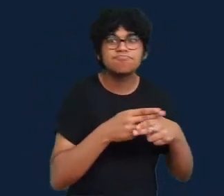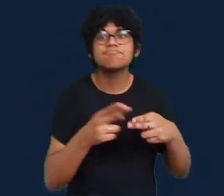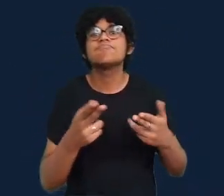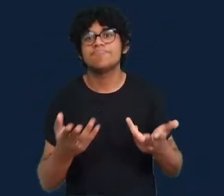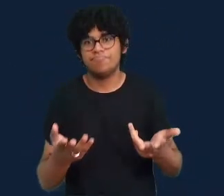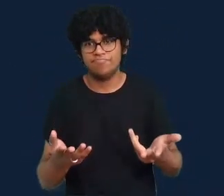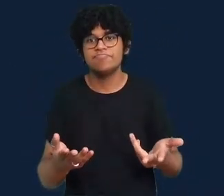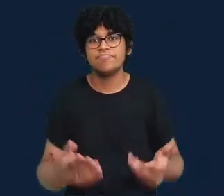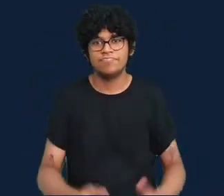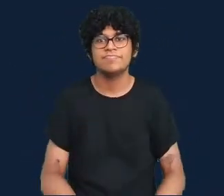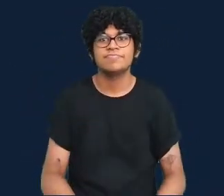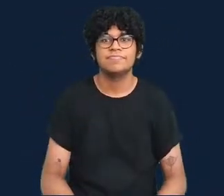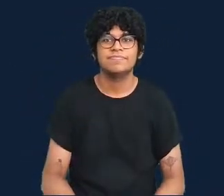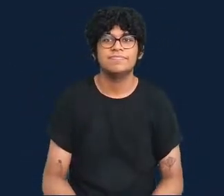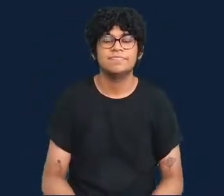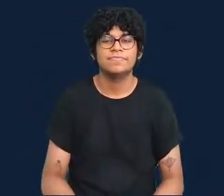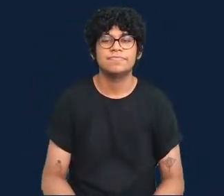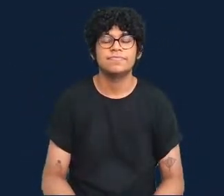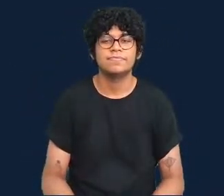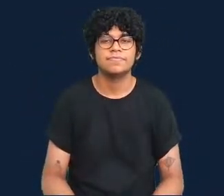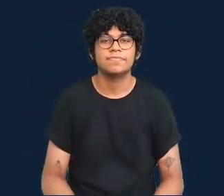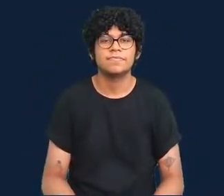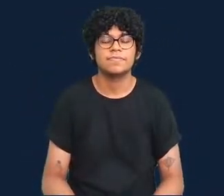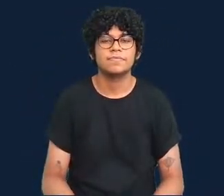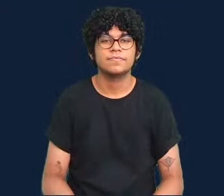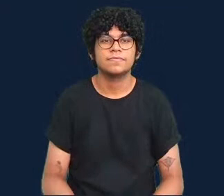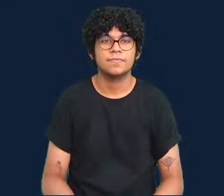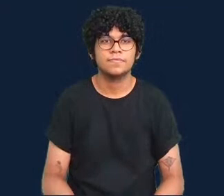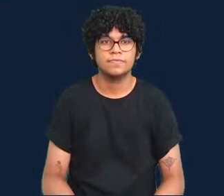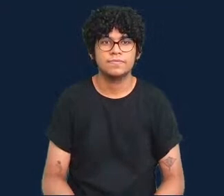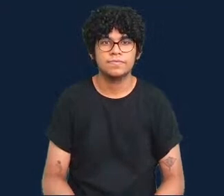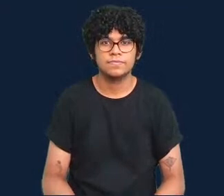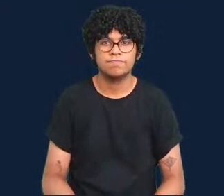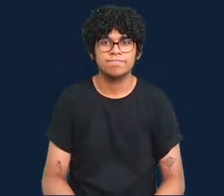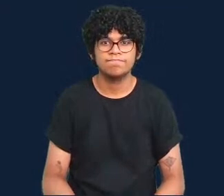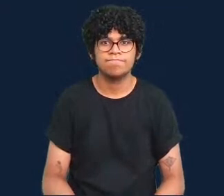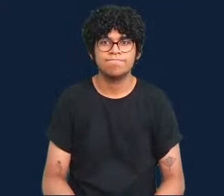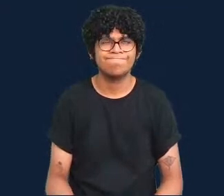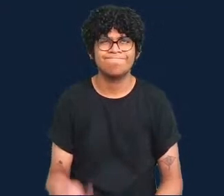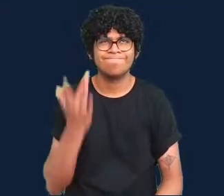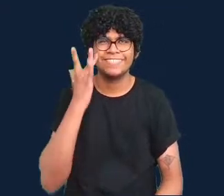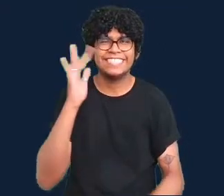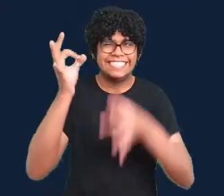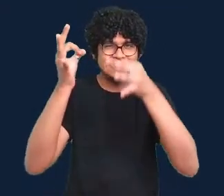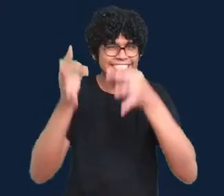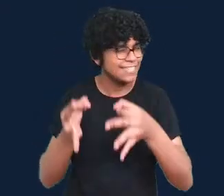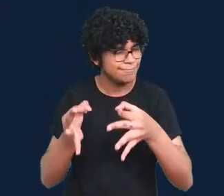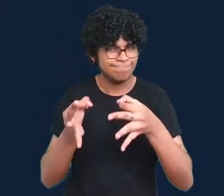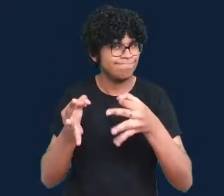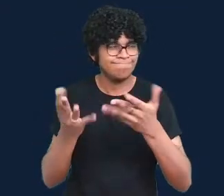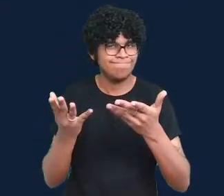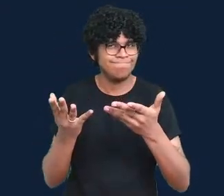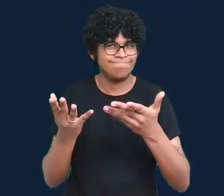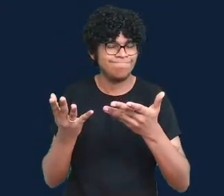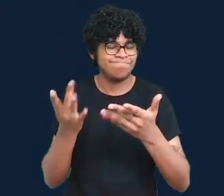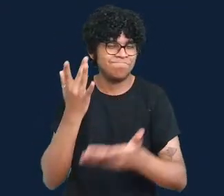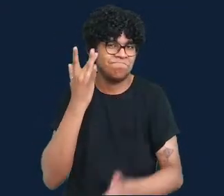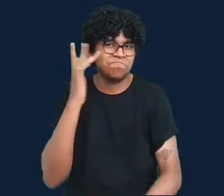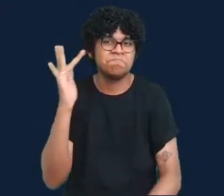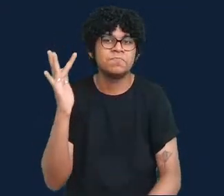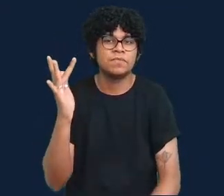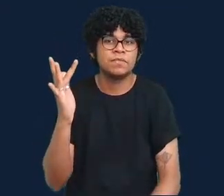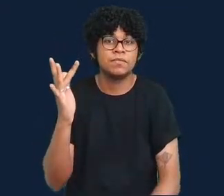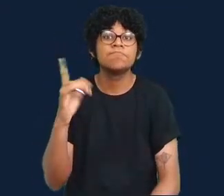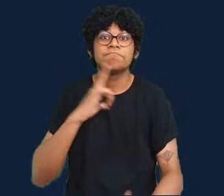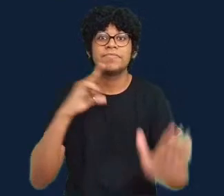I'm not sure. I don't know if we have another question. Oh, I will bring